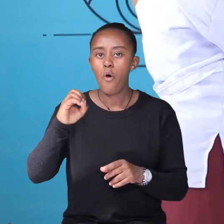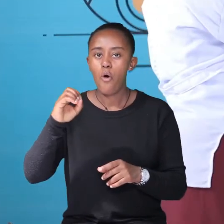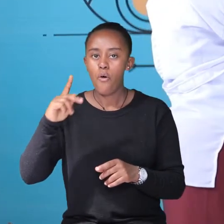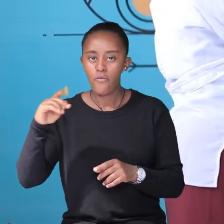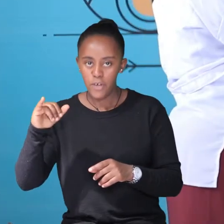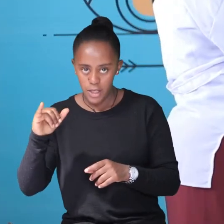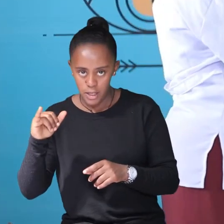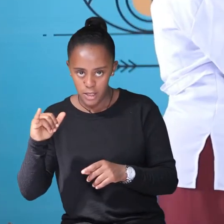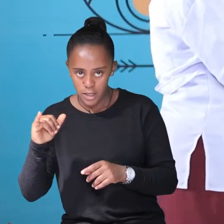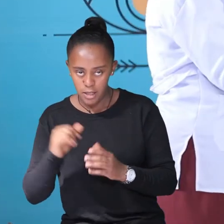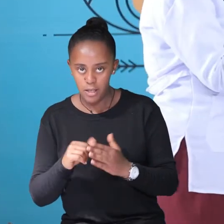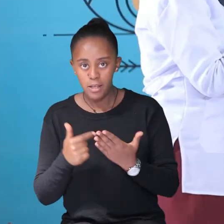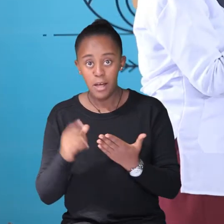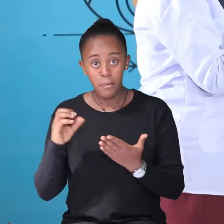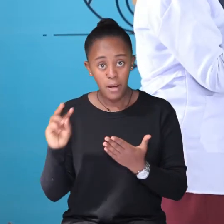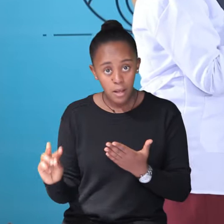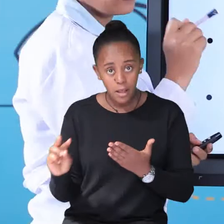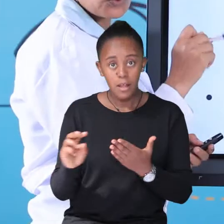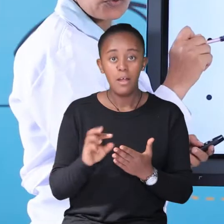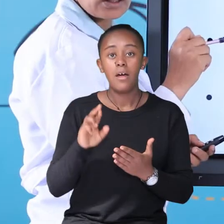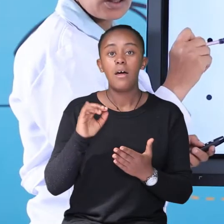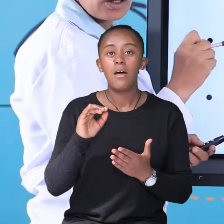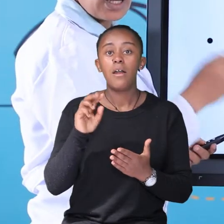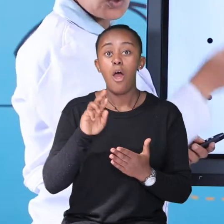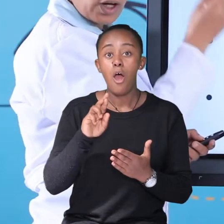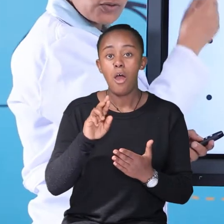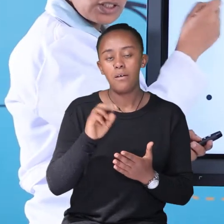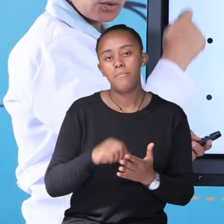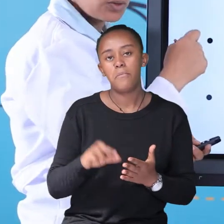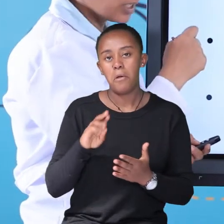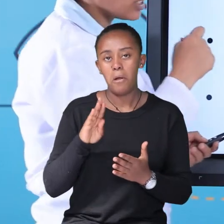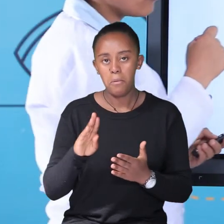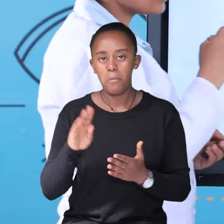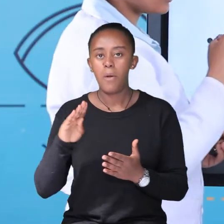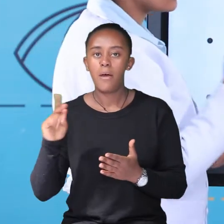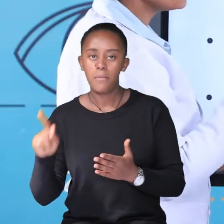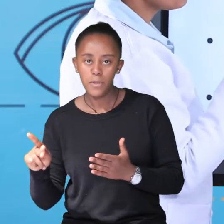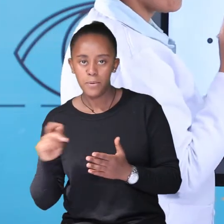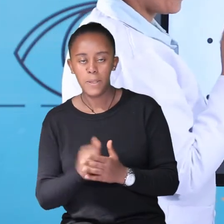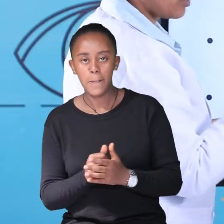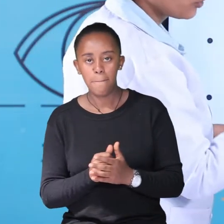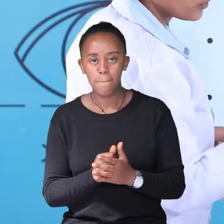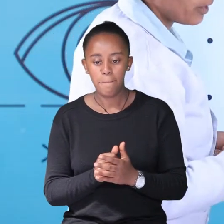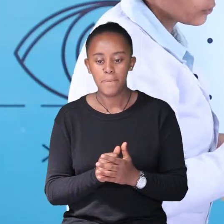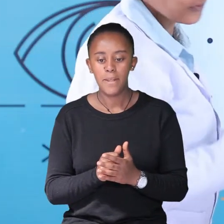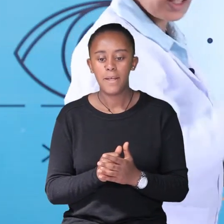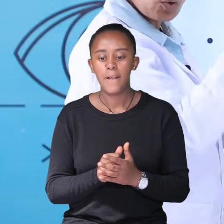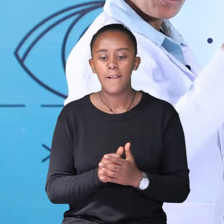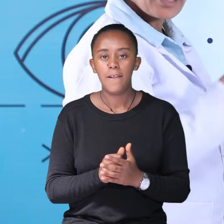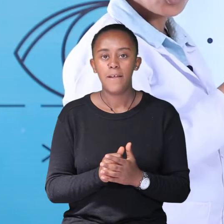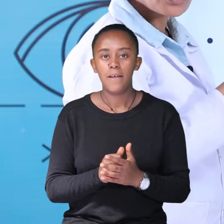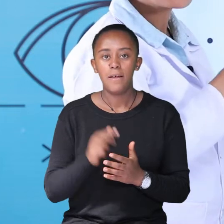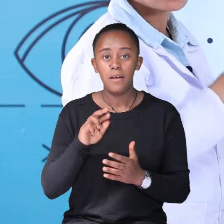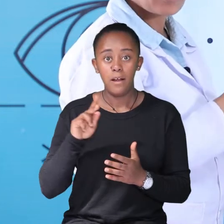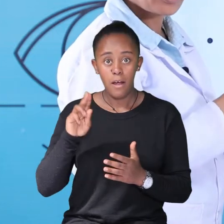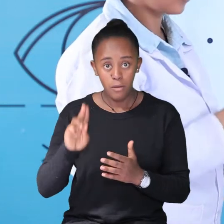carbon dioxide acceptor is ribulose biphosphate. As we have seen on the Kelvin cycle, ribulose biphosphate